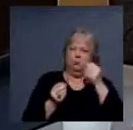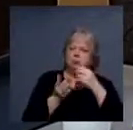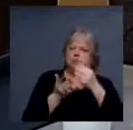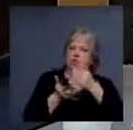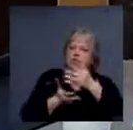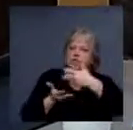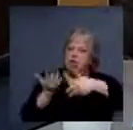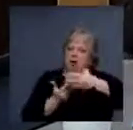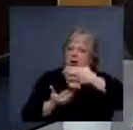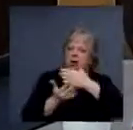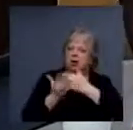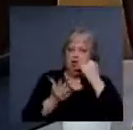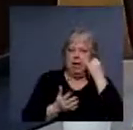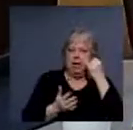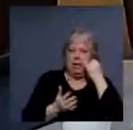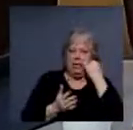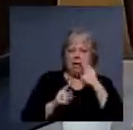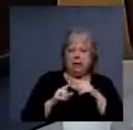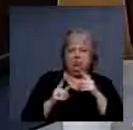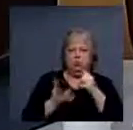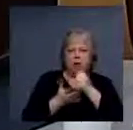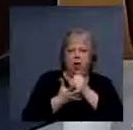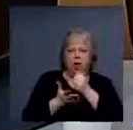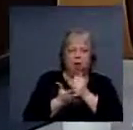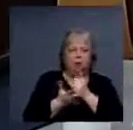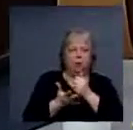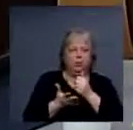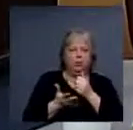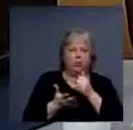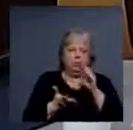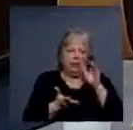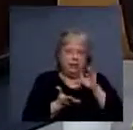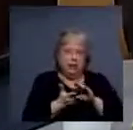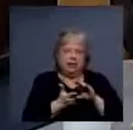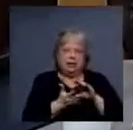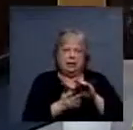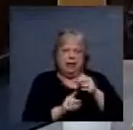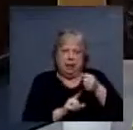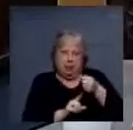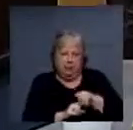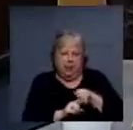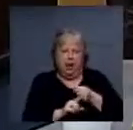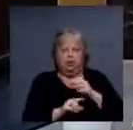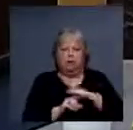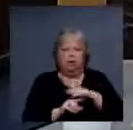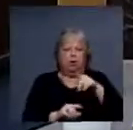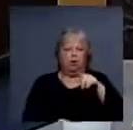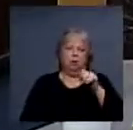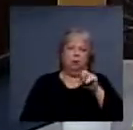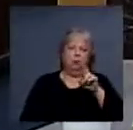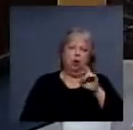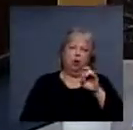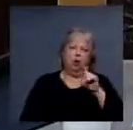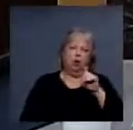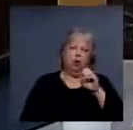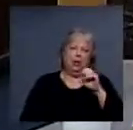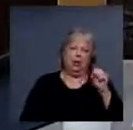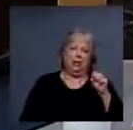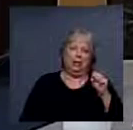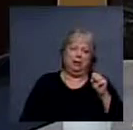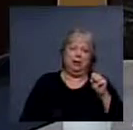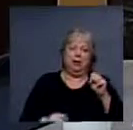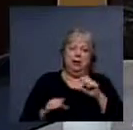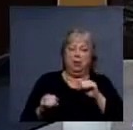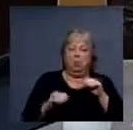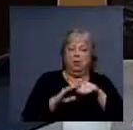to help lessen the impact on all these parolees needing housing and moving into neighborhoods that